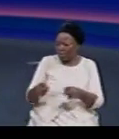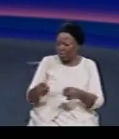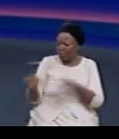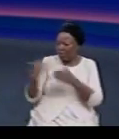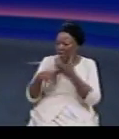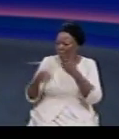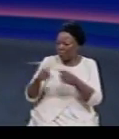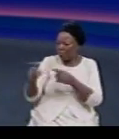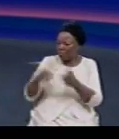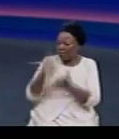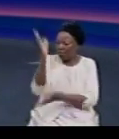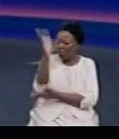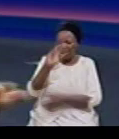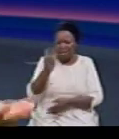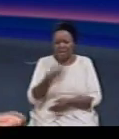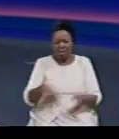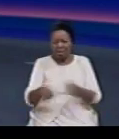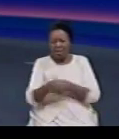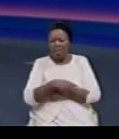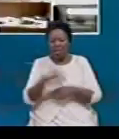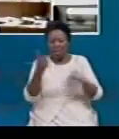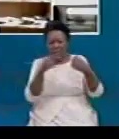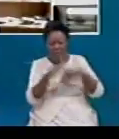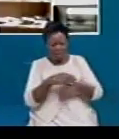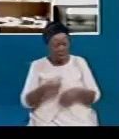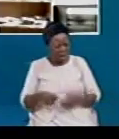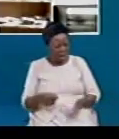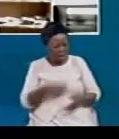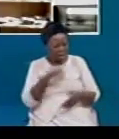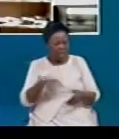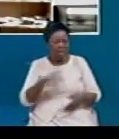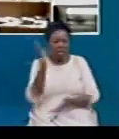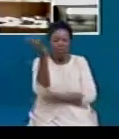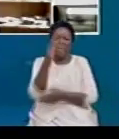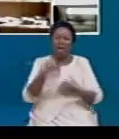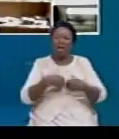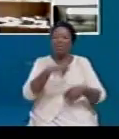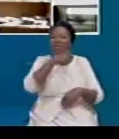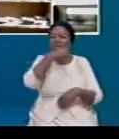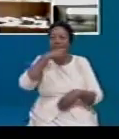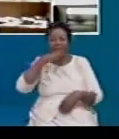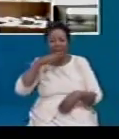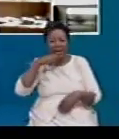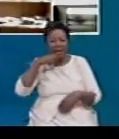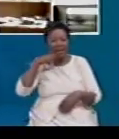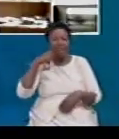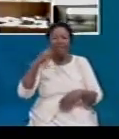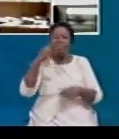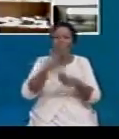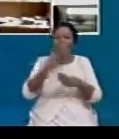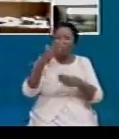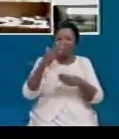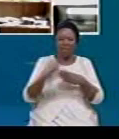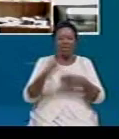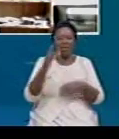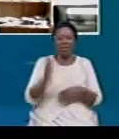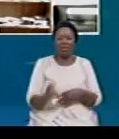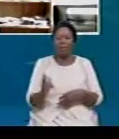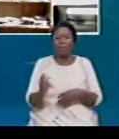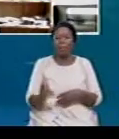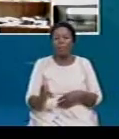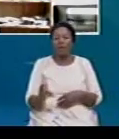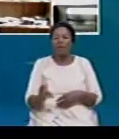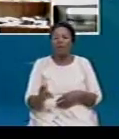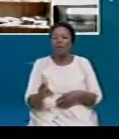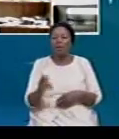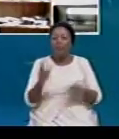Did anything happen? The second day they came and they saw the tree from the root had totally dried up. We praise